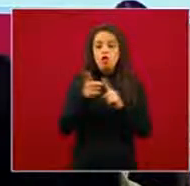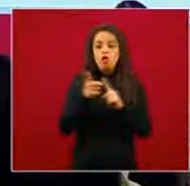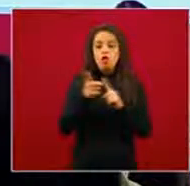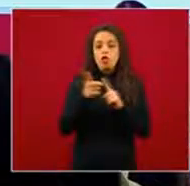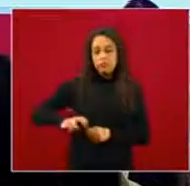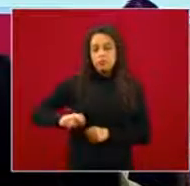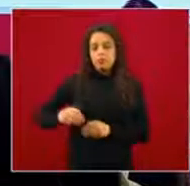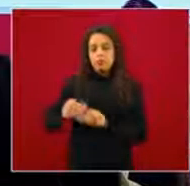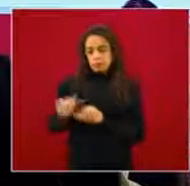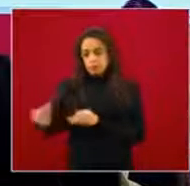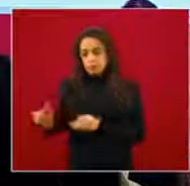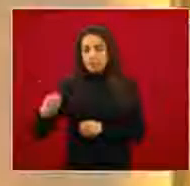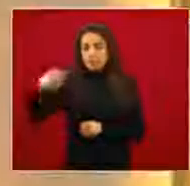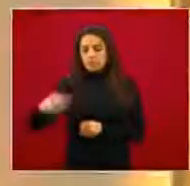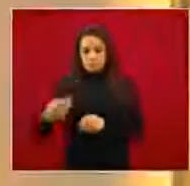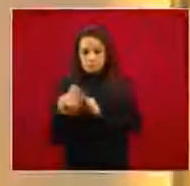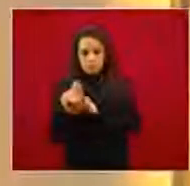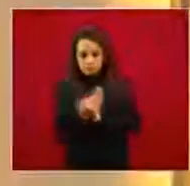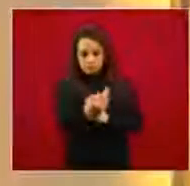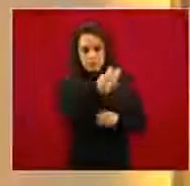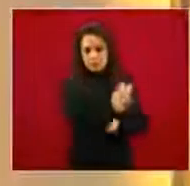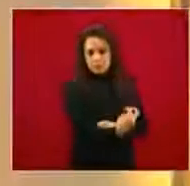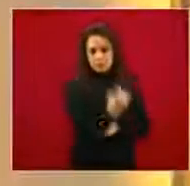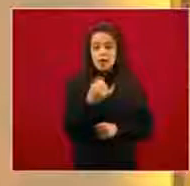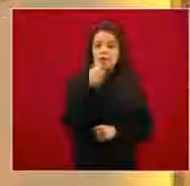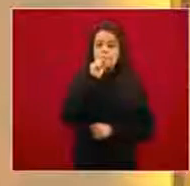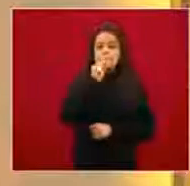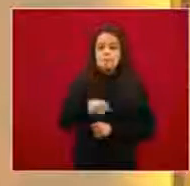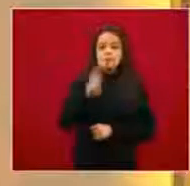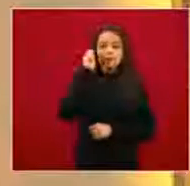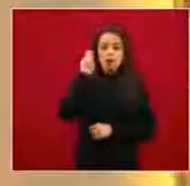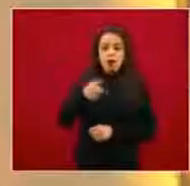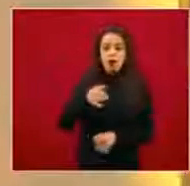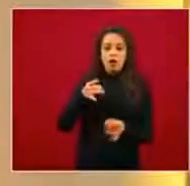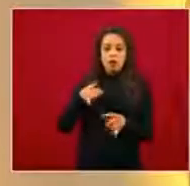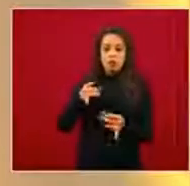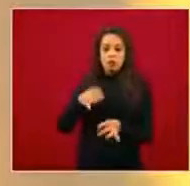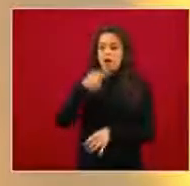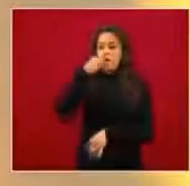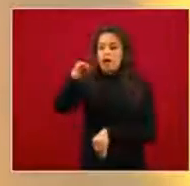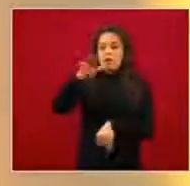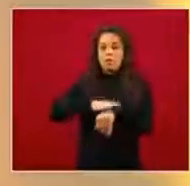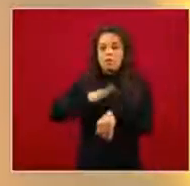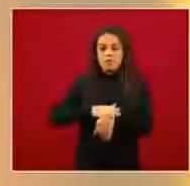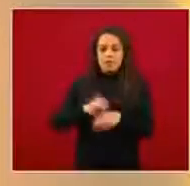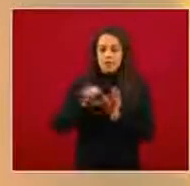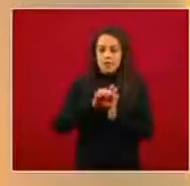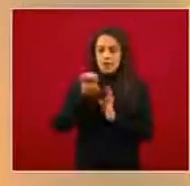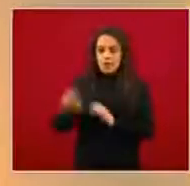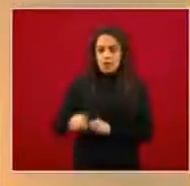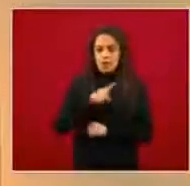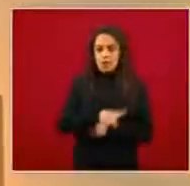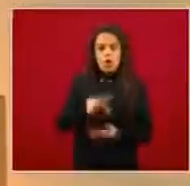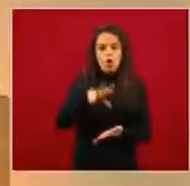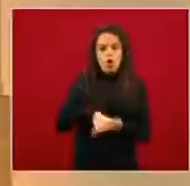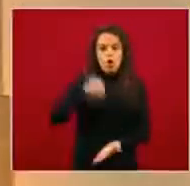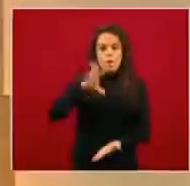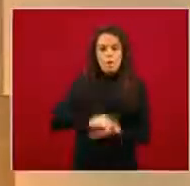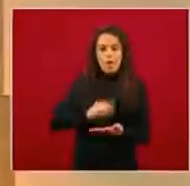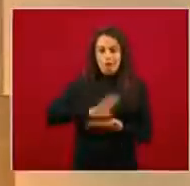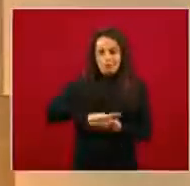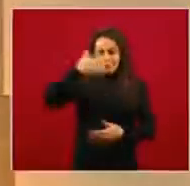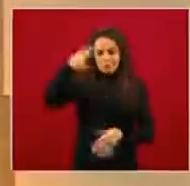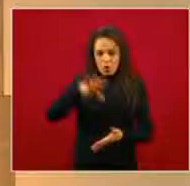must sit. And the same happens for when you're in front a device,